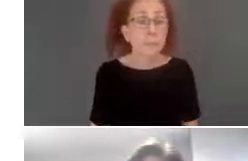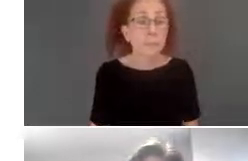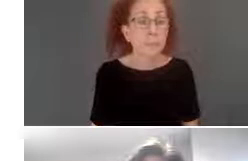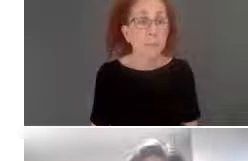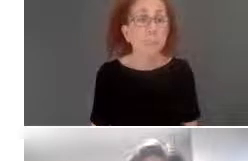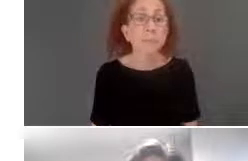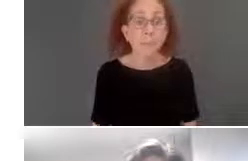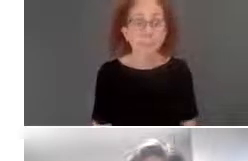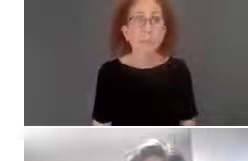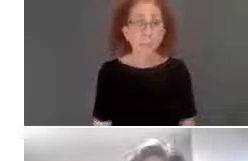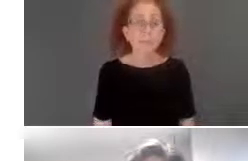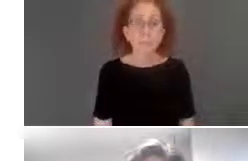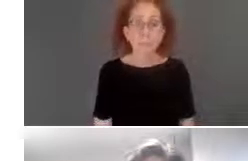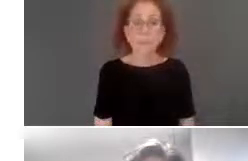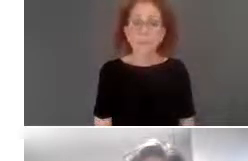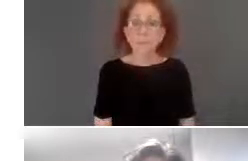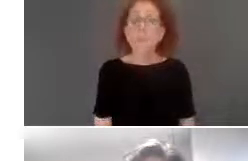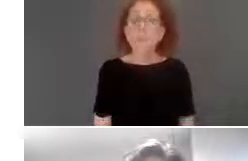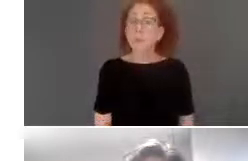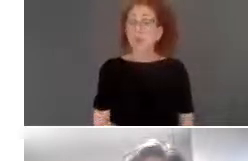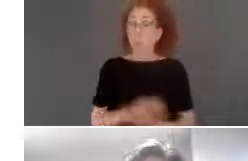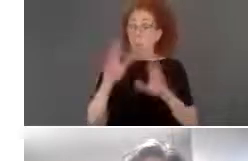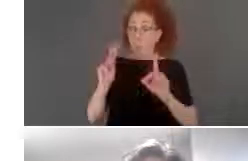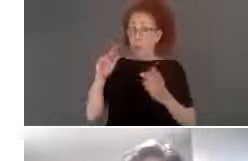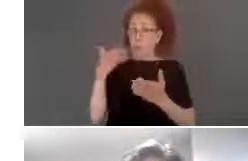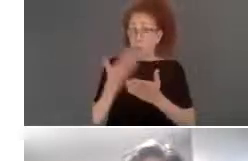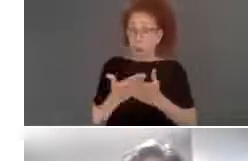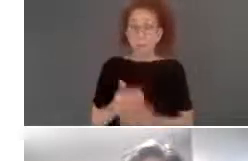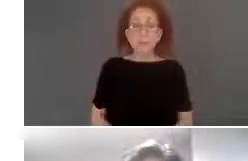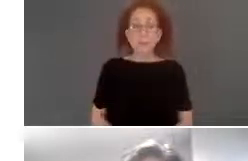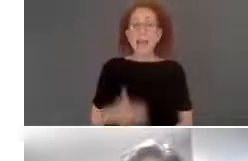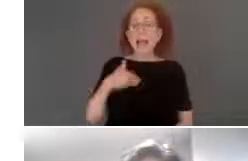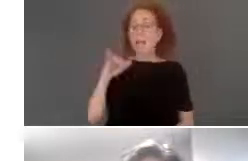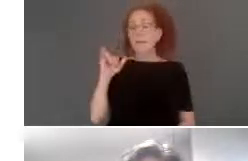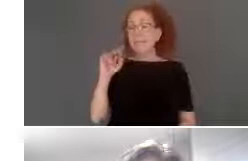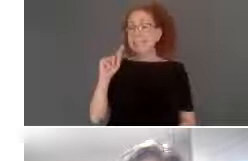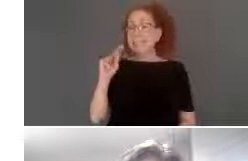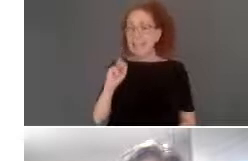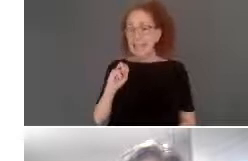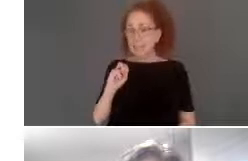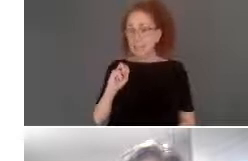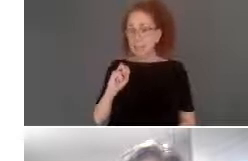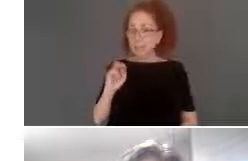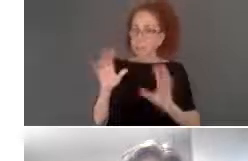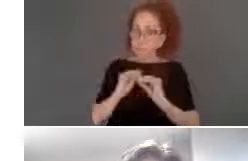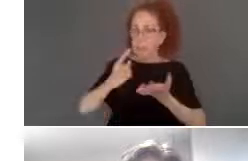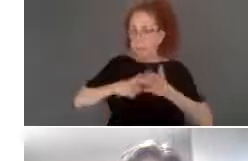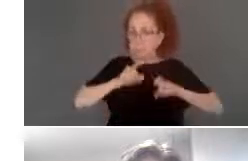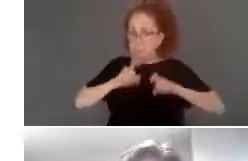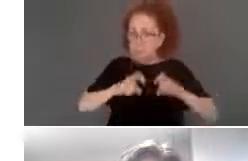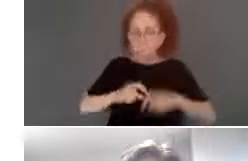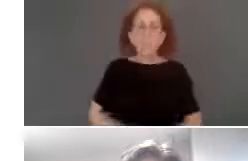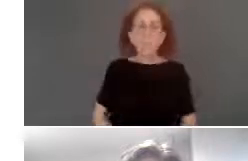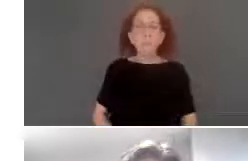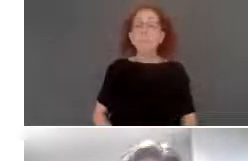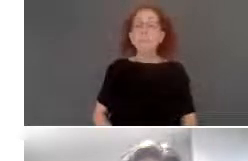When the individual arrives, we go through an intake process. So at our site, the items are